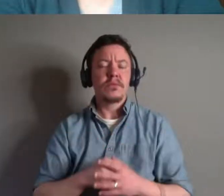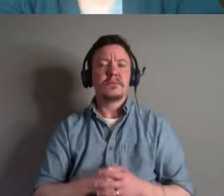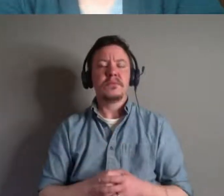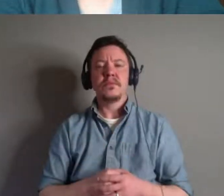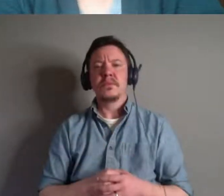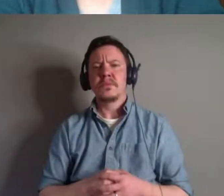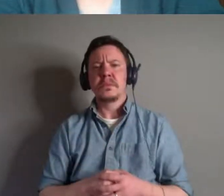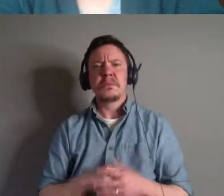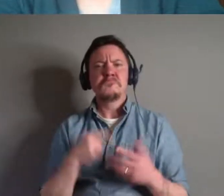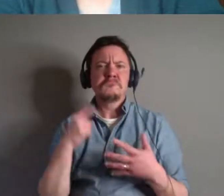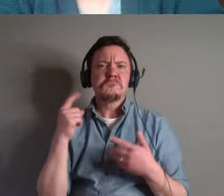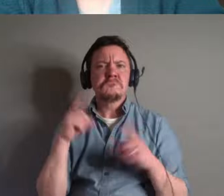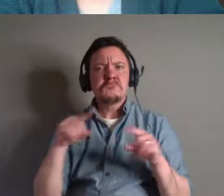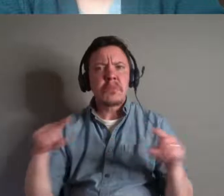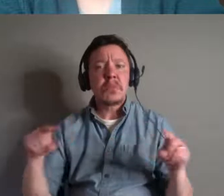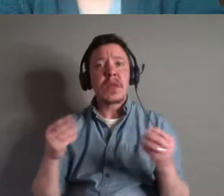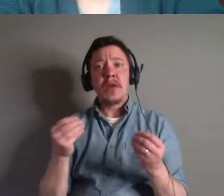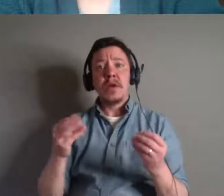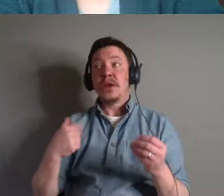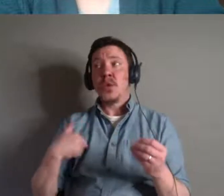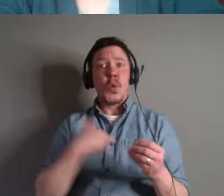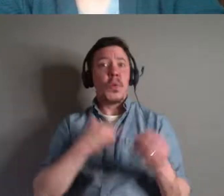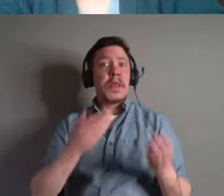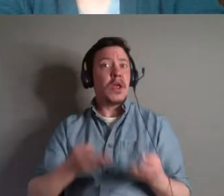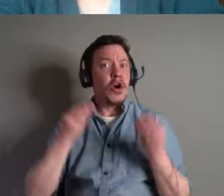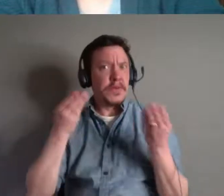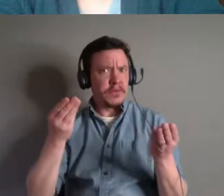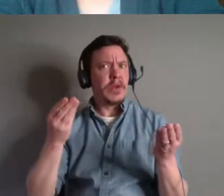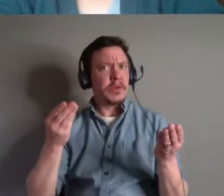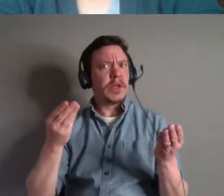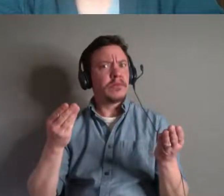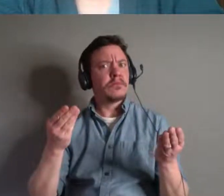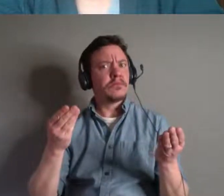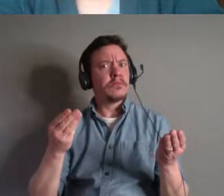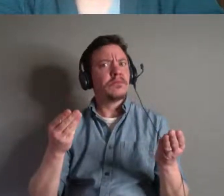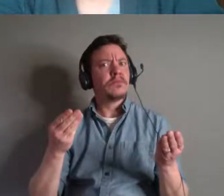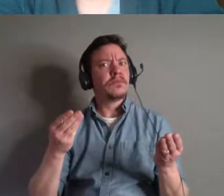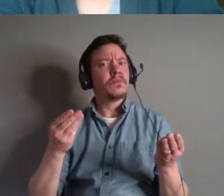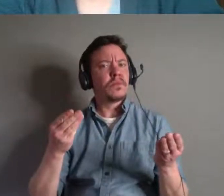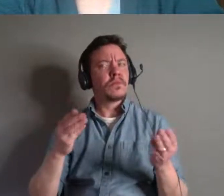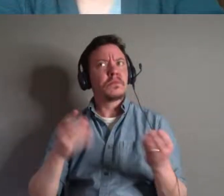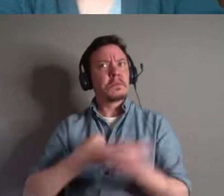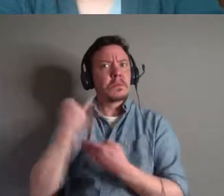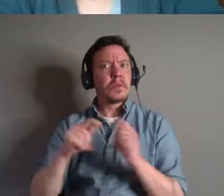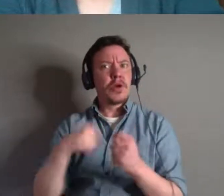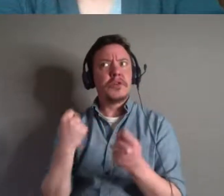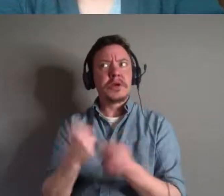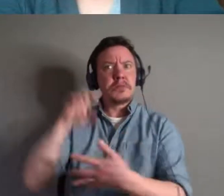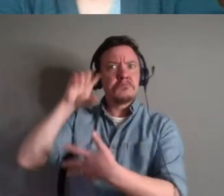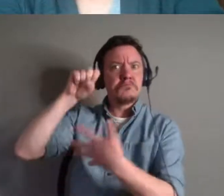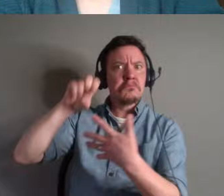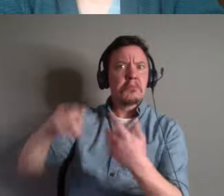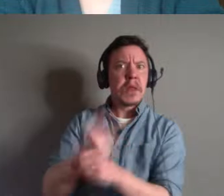There's just like different materials that we are suggesting to the project team to make sure that they're